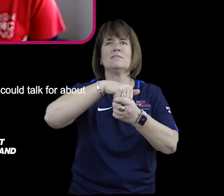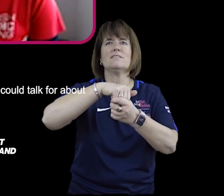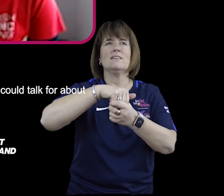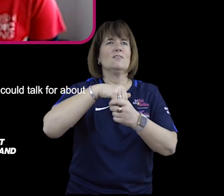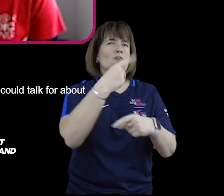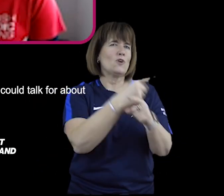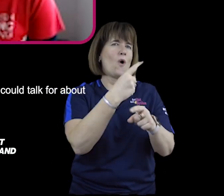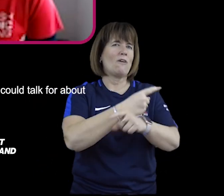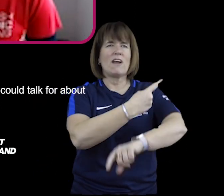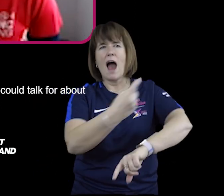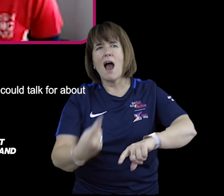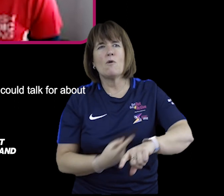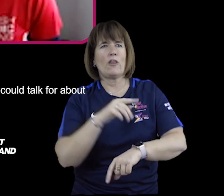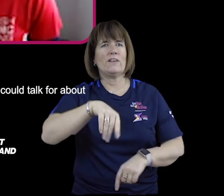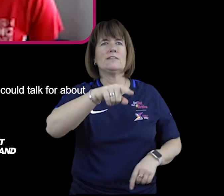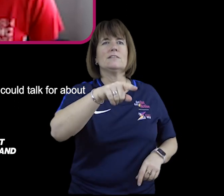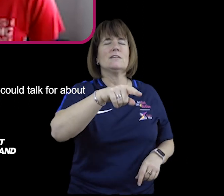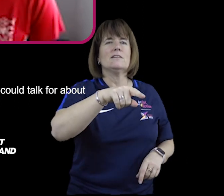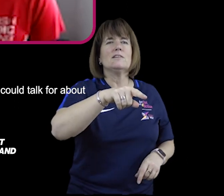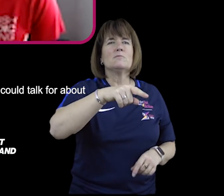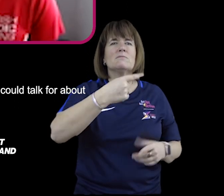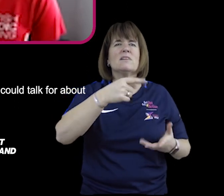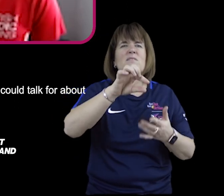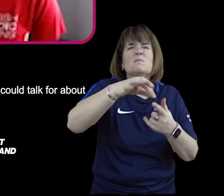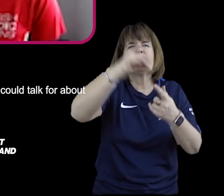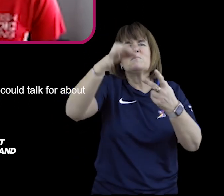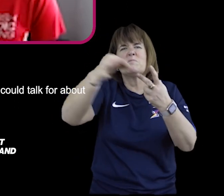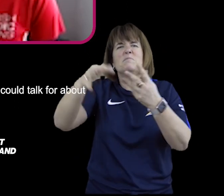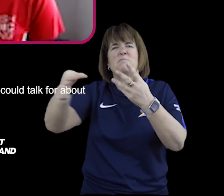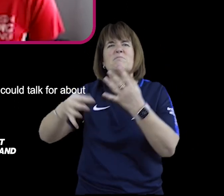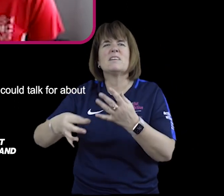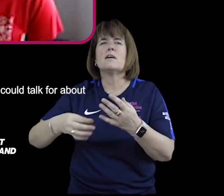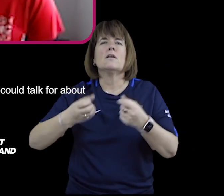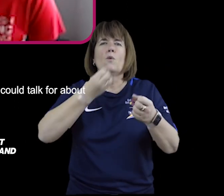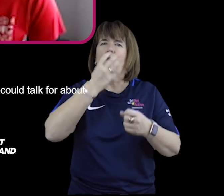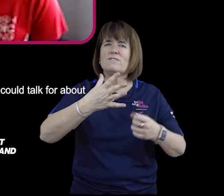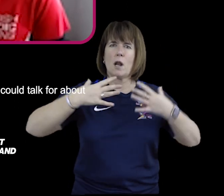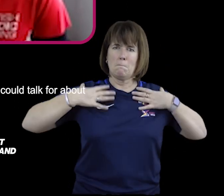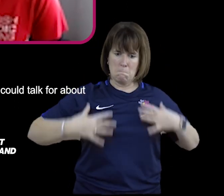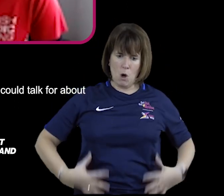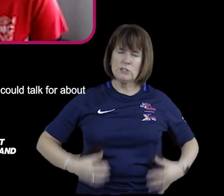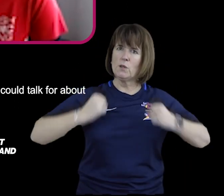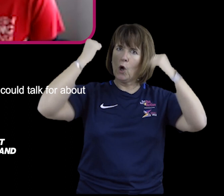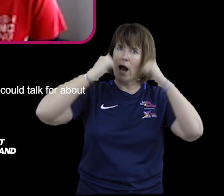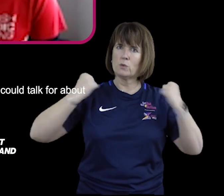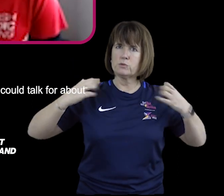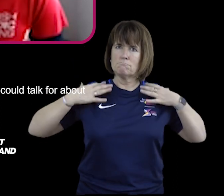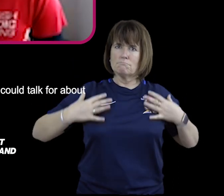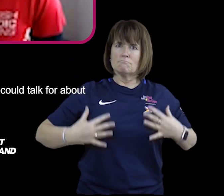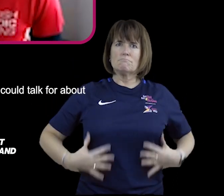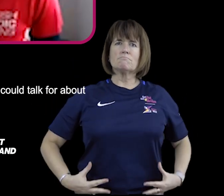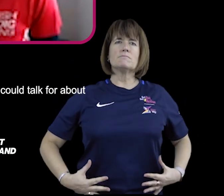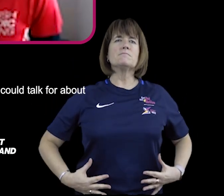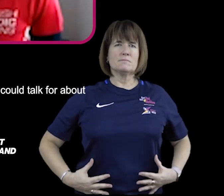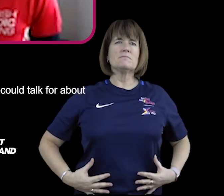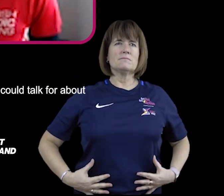taking part. I could talk for about an hour on this, but I'll just cherry pick a few for this podcast. So it's